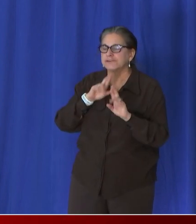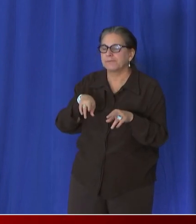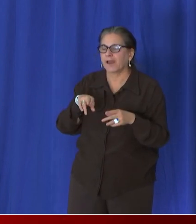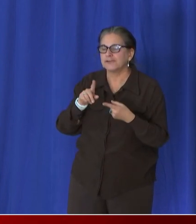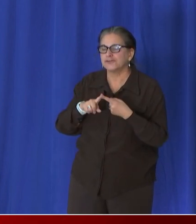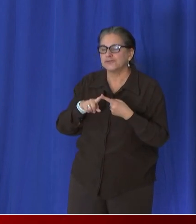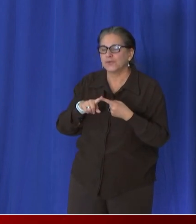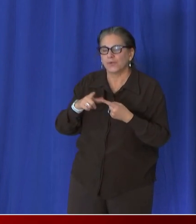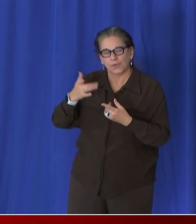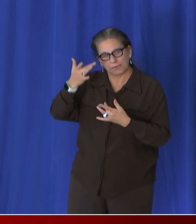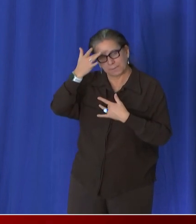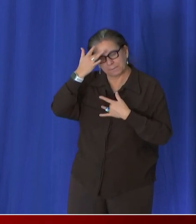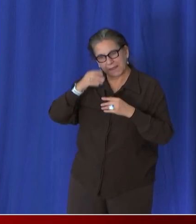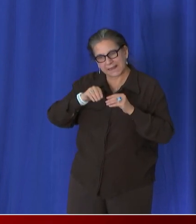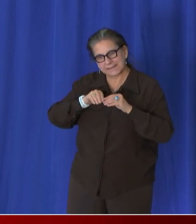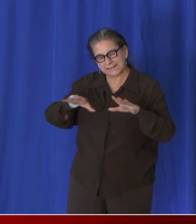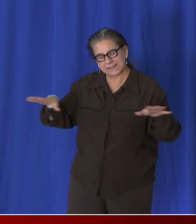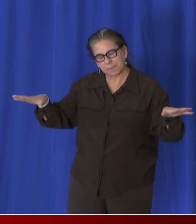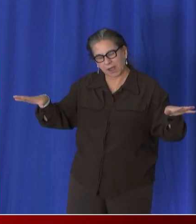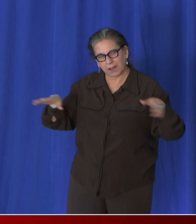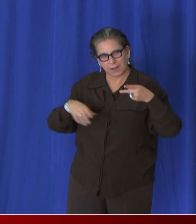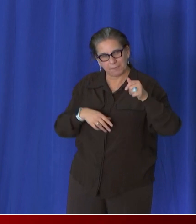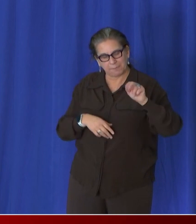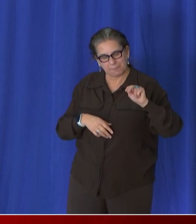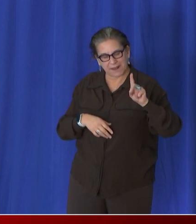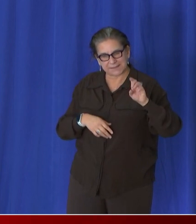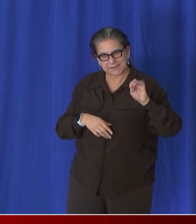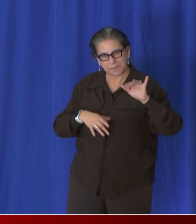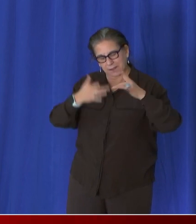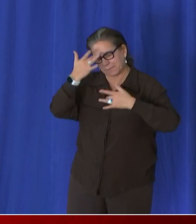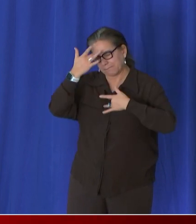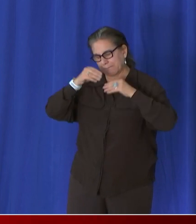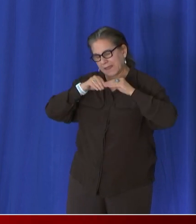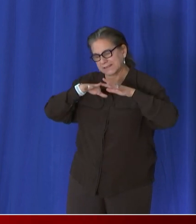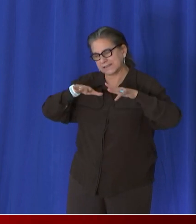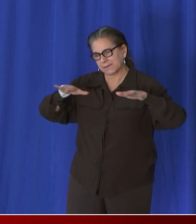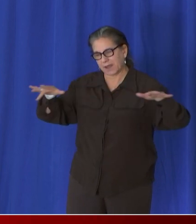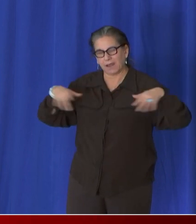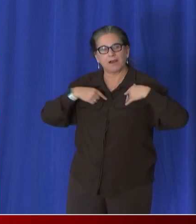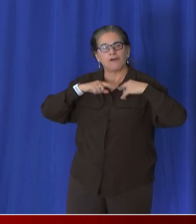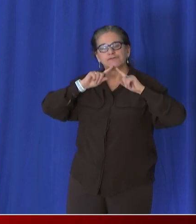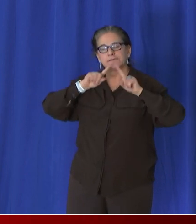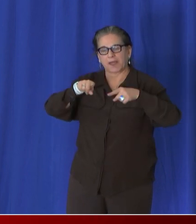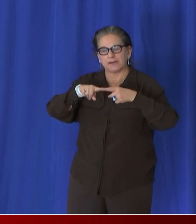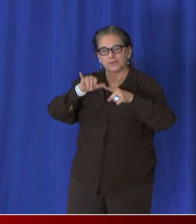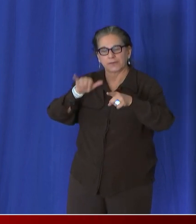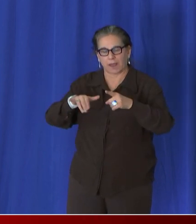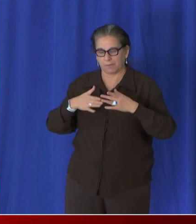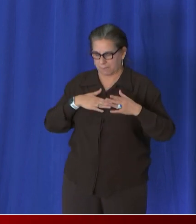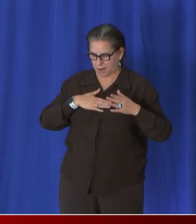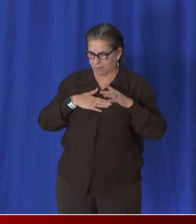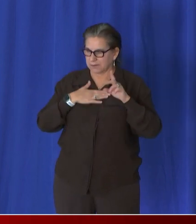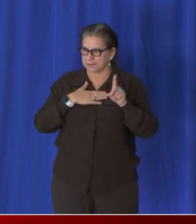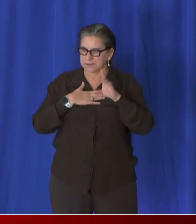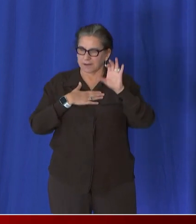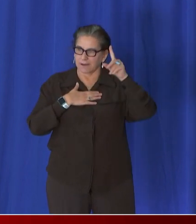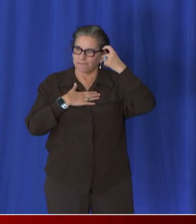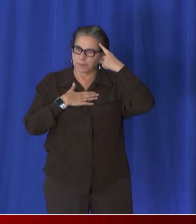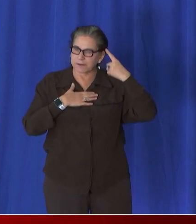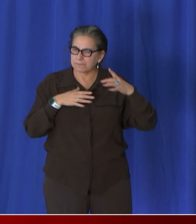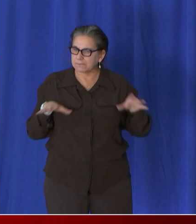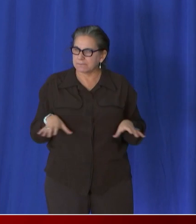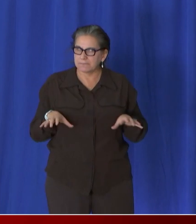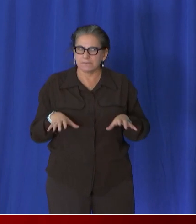exact time when the government needs to make some decisions for the whole society. And we have entered into those